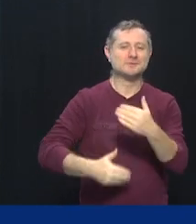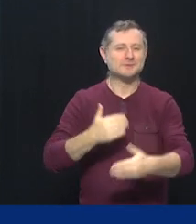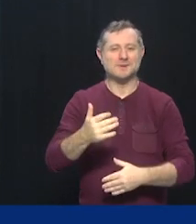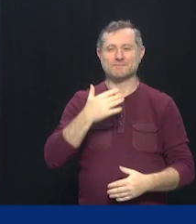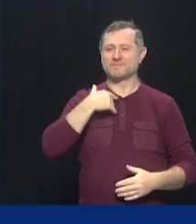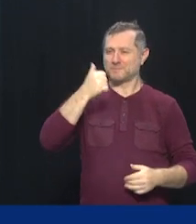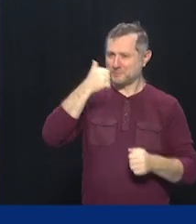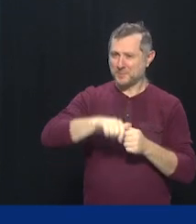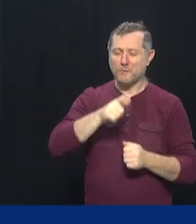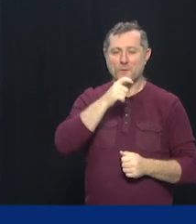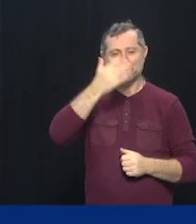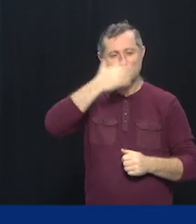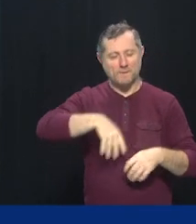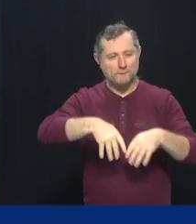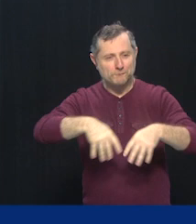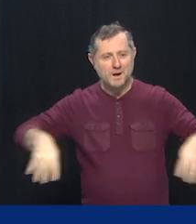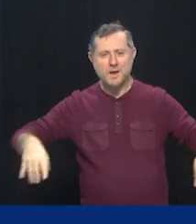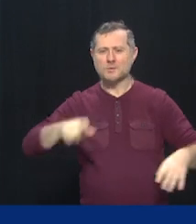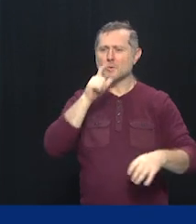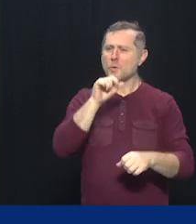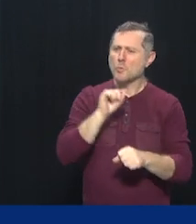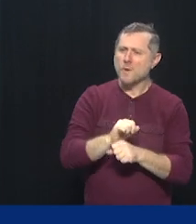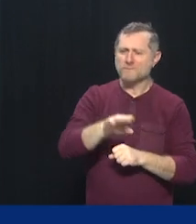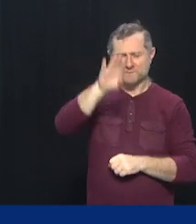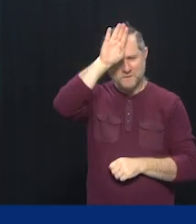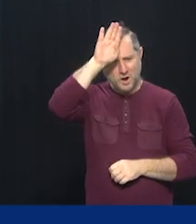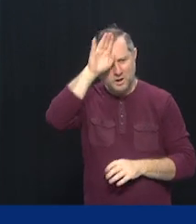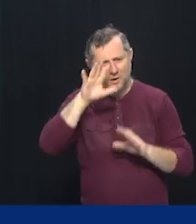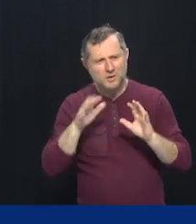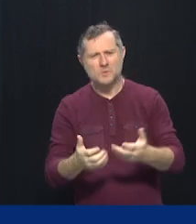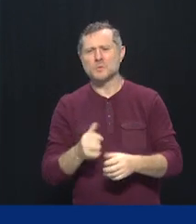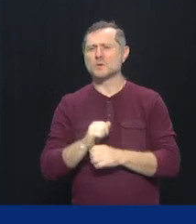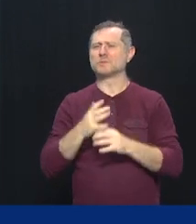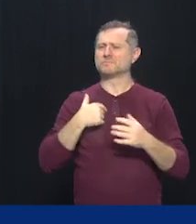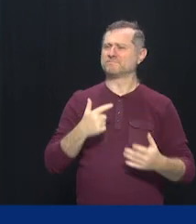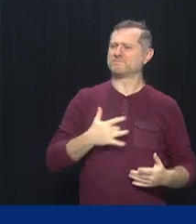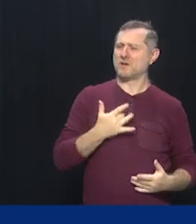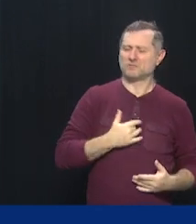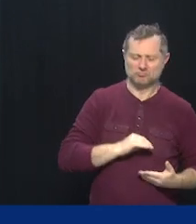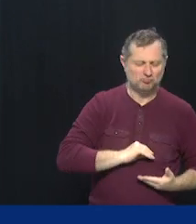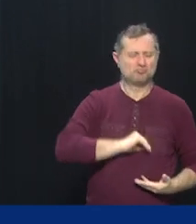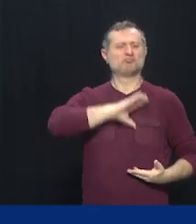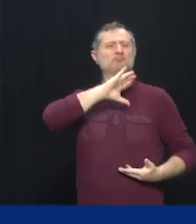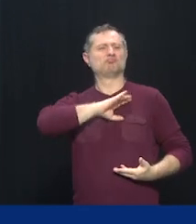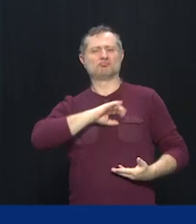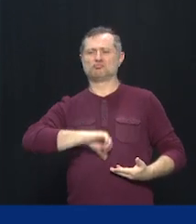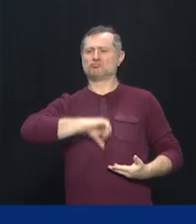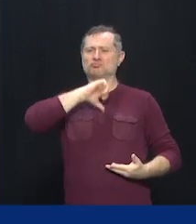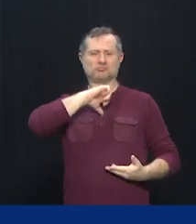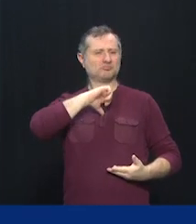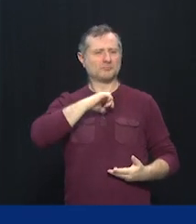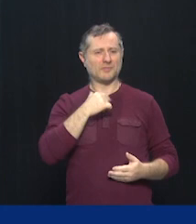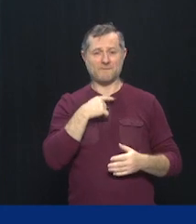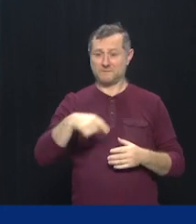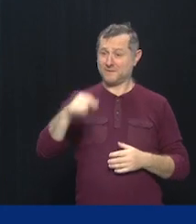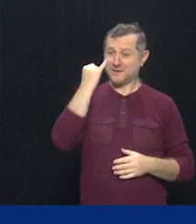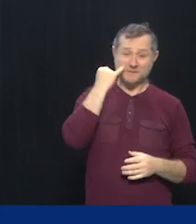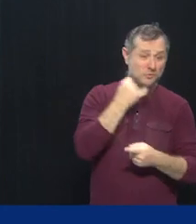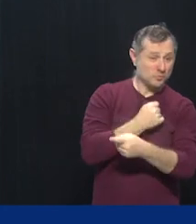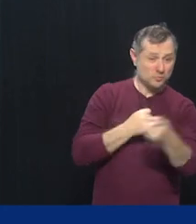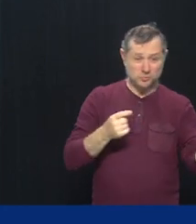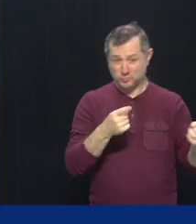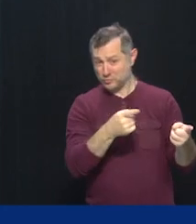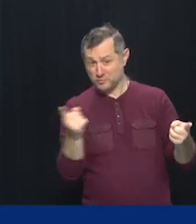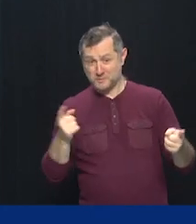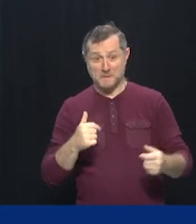And I want to make sure that they still feel the sense of pride that comes with, whether you're a veteran of